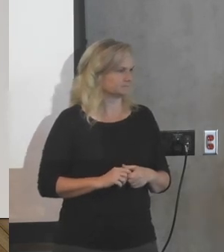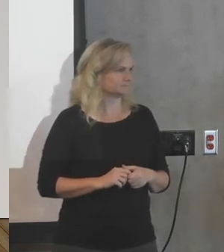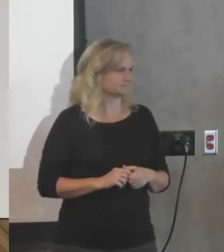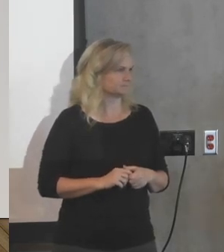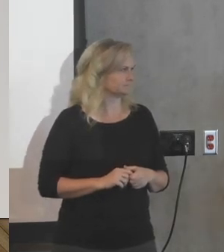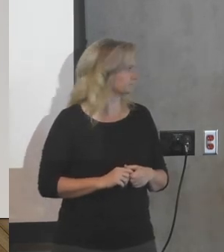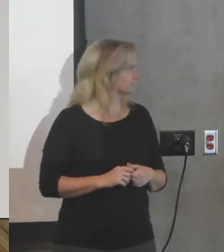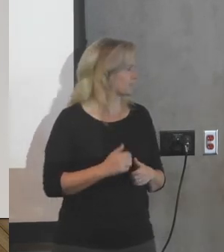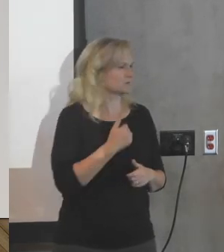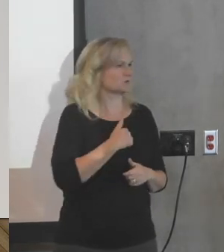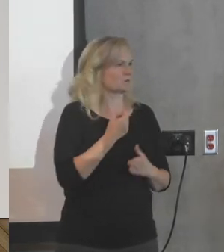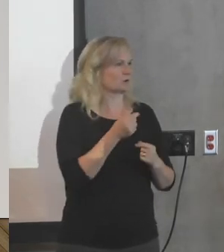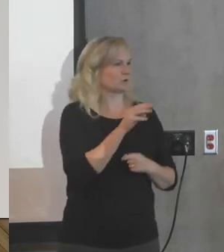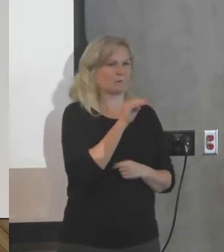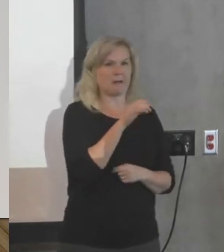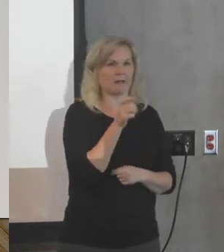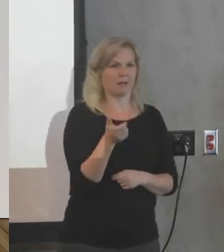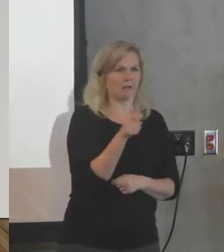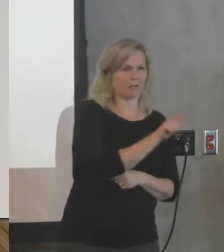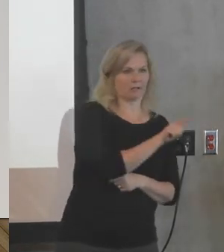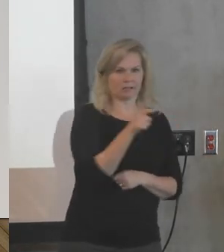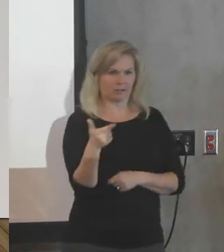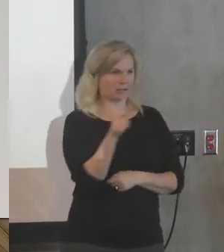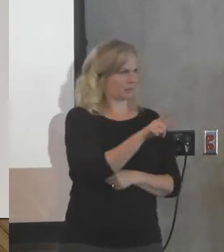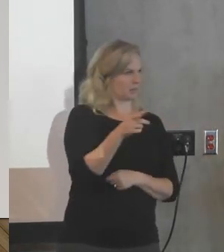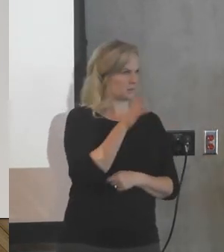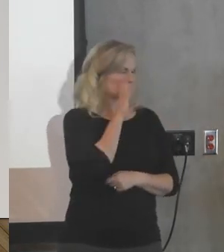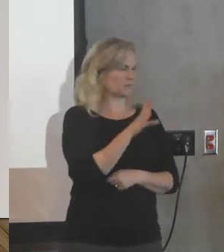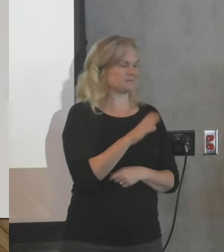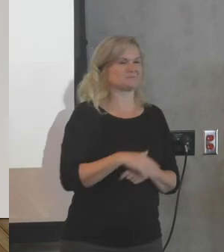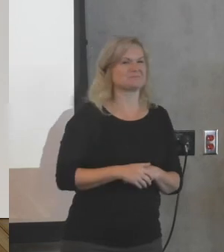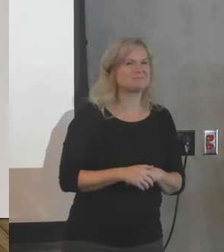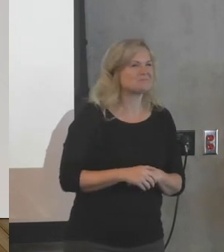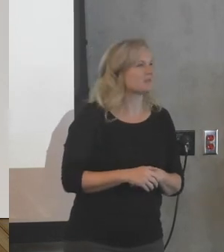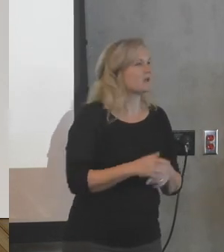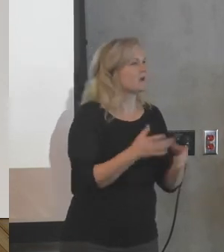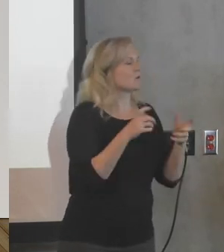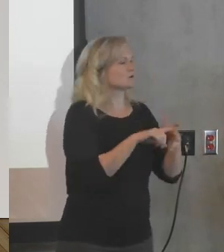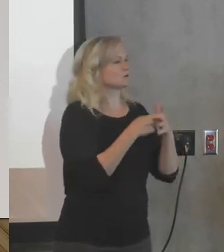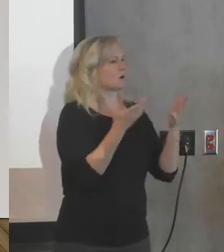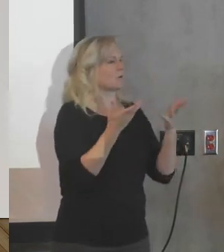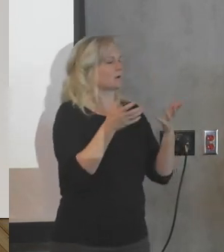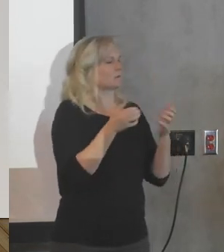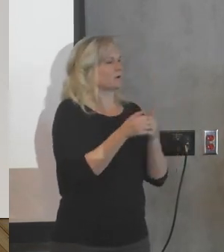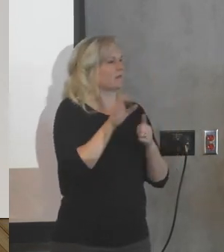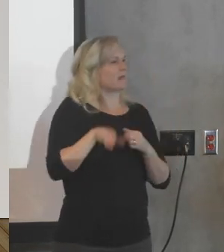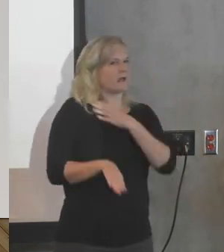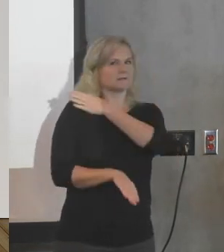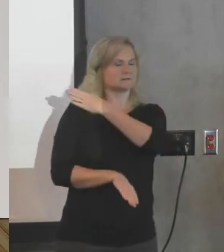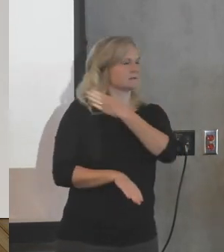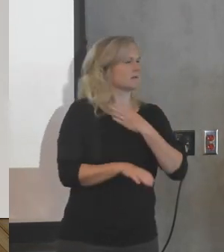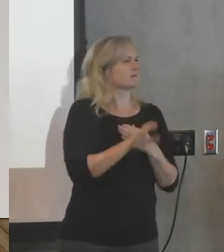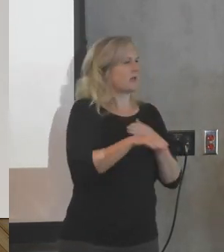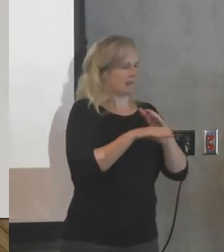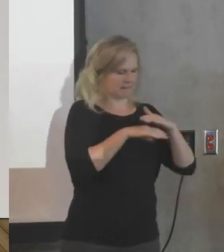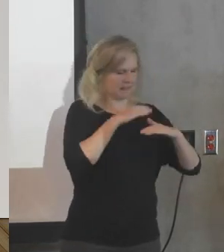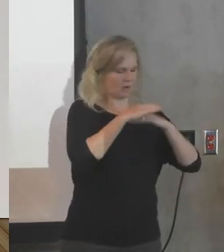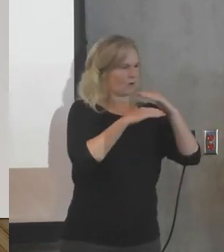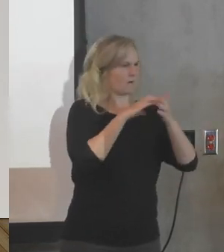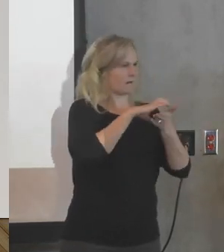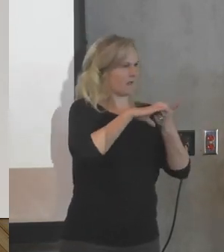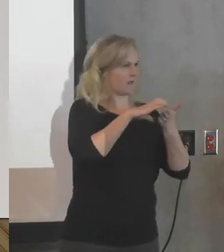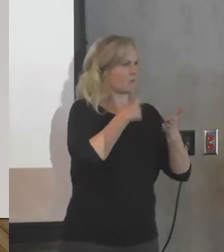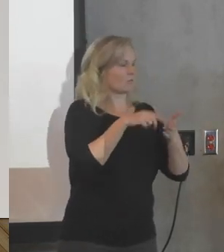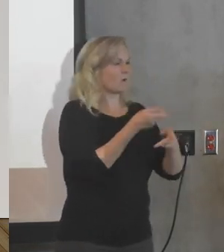So we're going to pass the mic back and forth during this. So we wanted to start with the layer cake of love, and we have borrowed this from